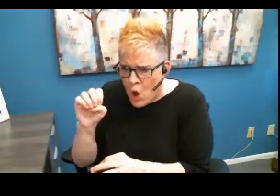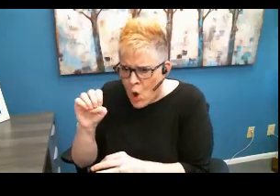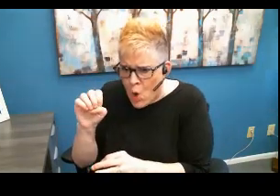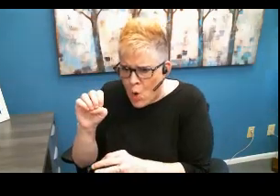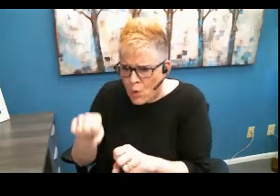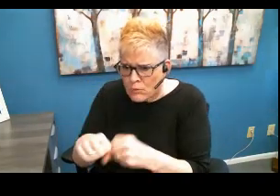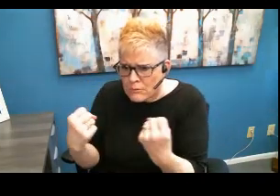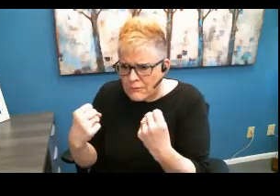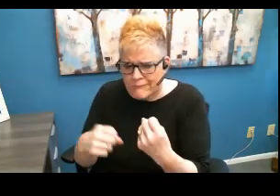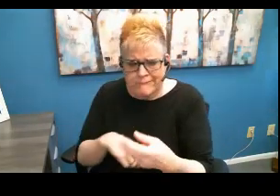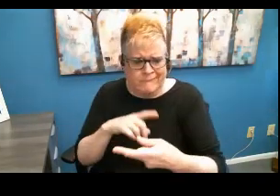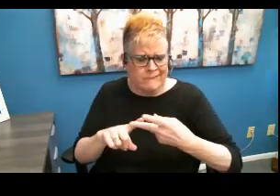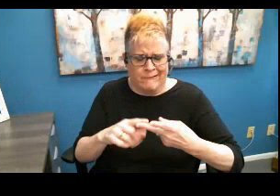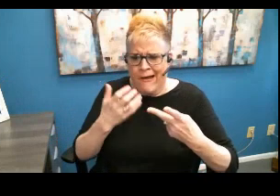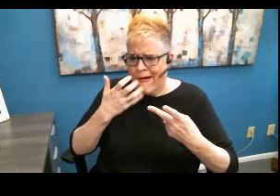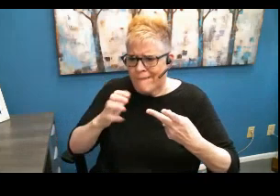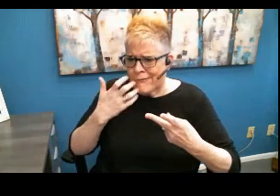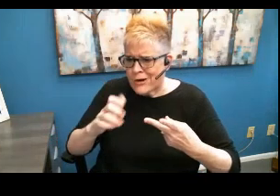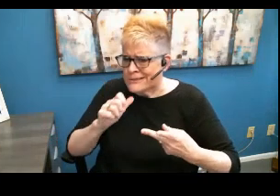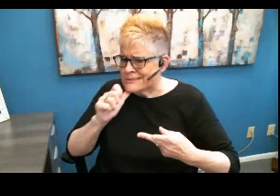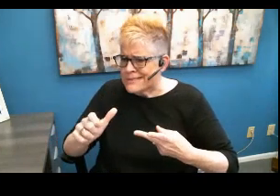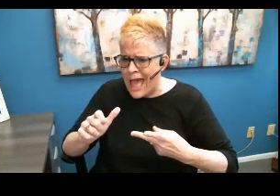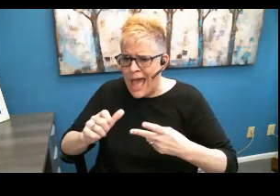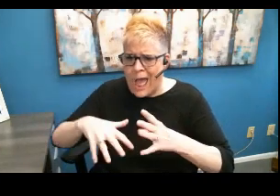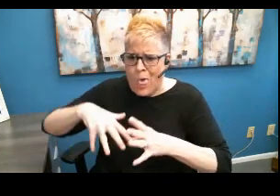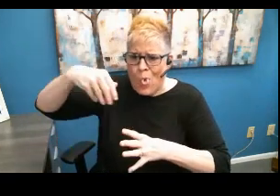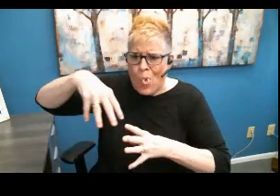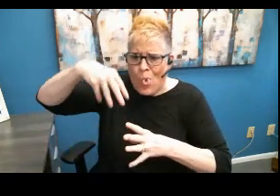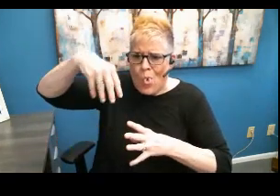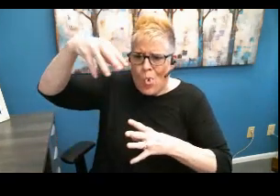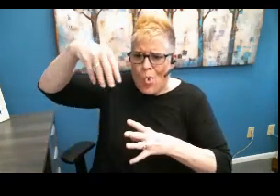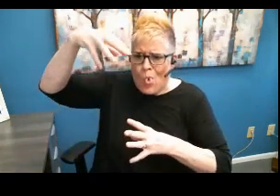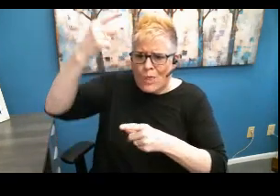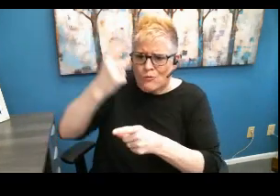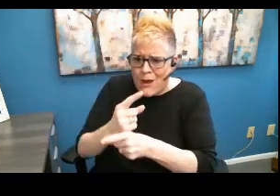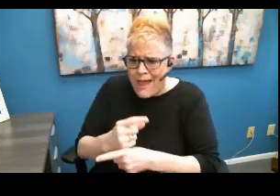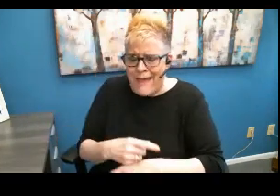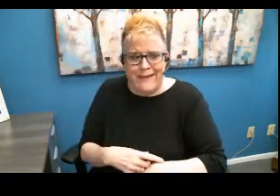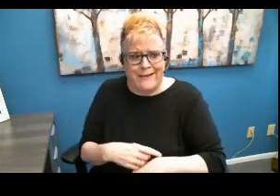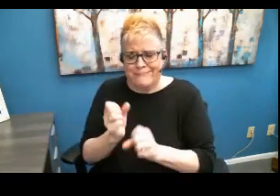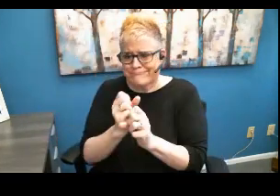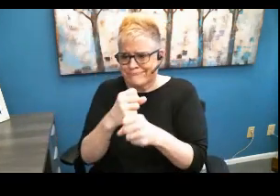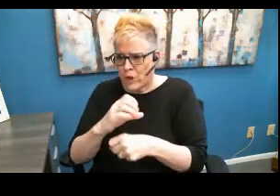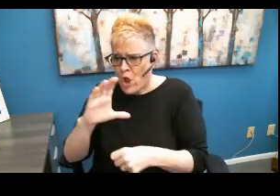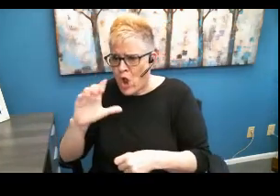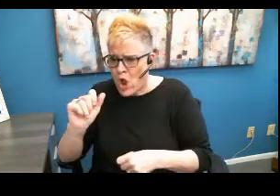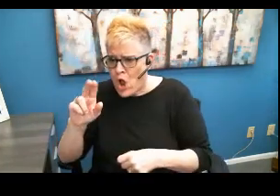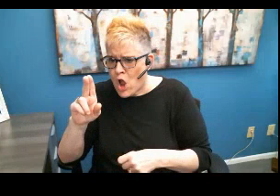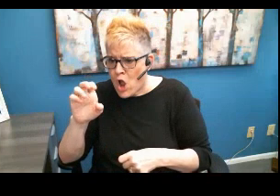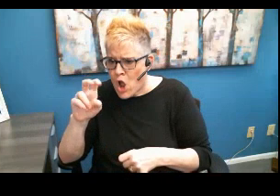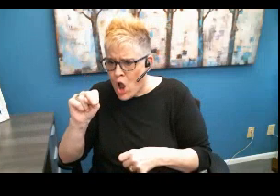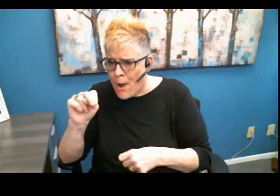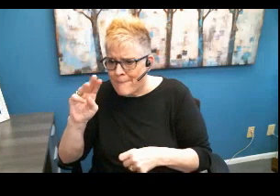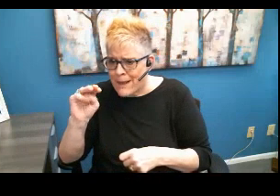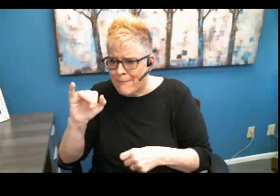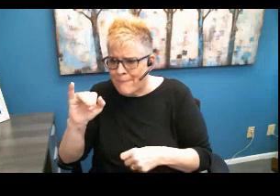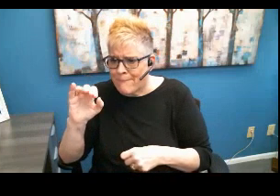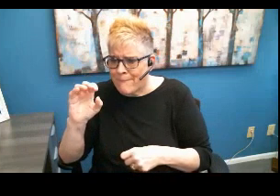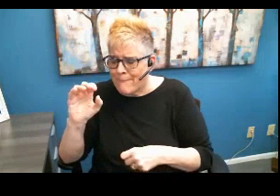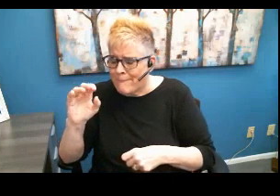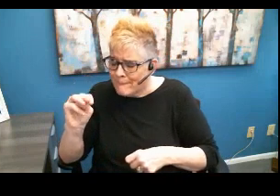a furnace isn't drafting properly and could be producing carbon monoxide, or it's not up to